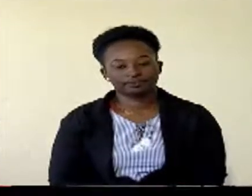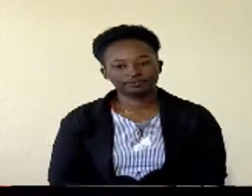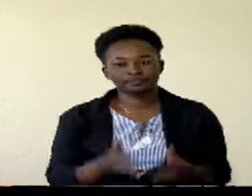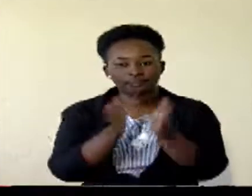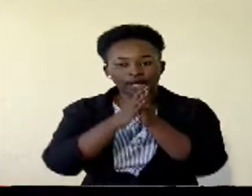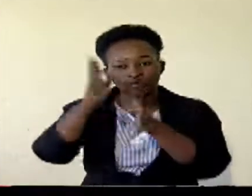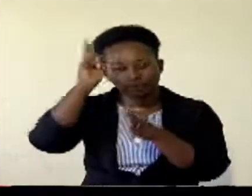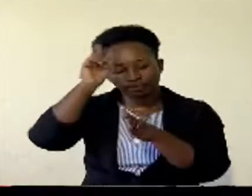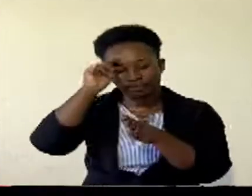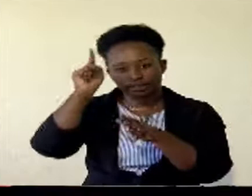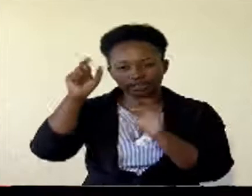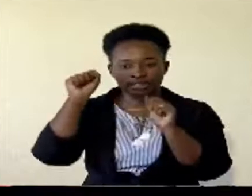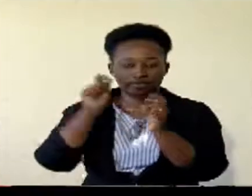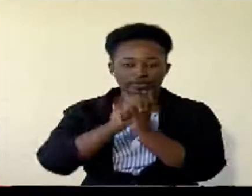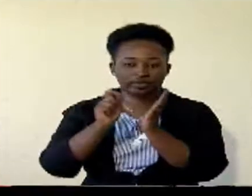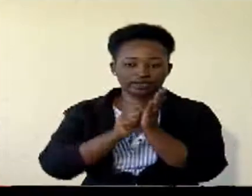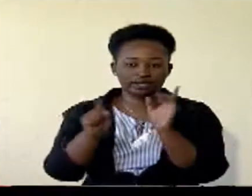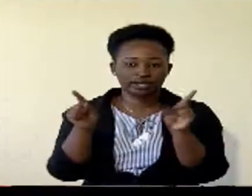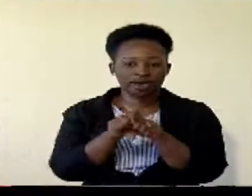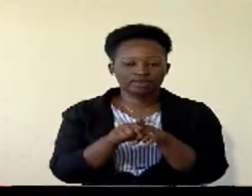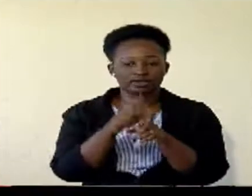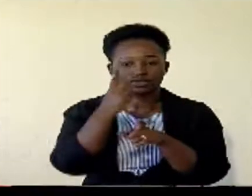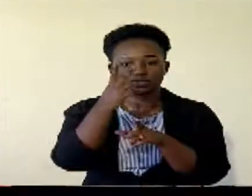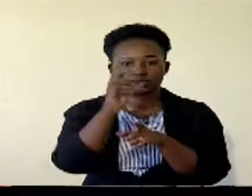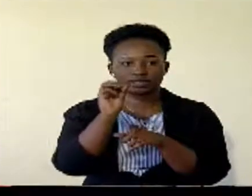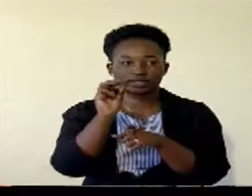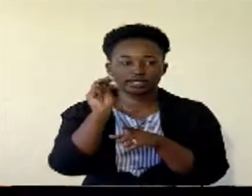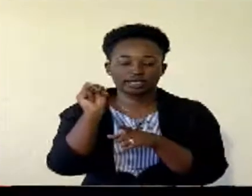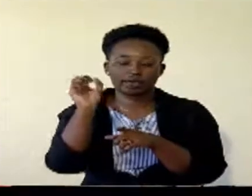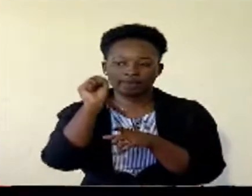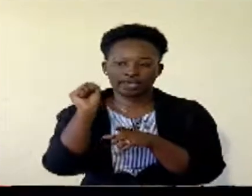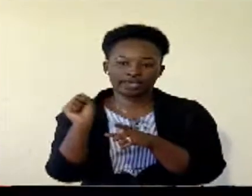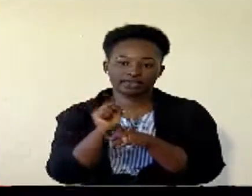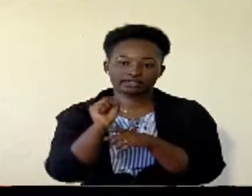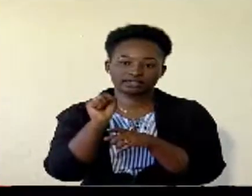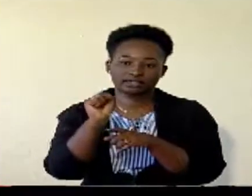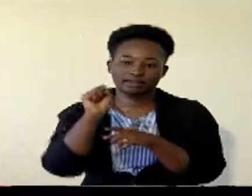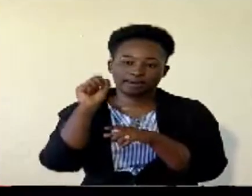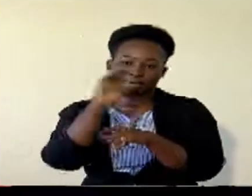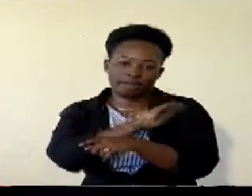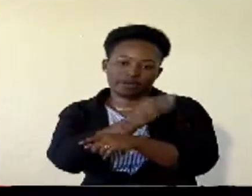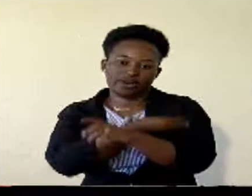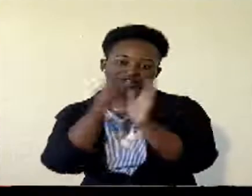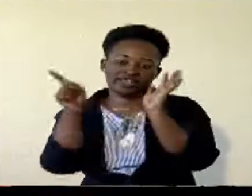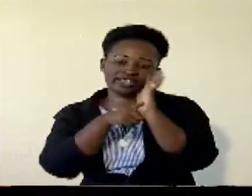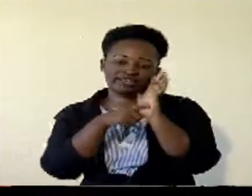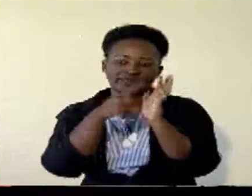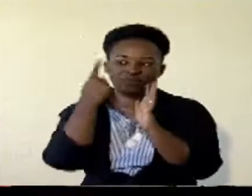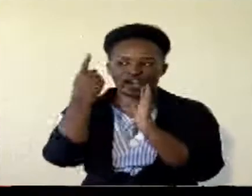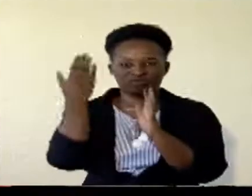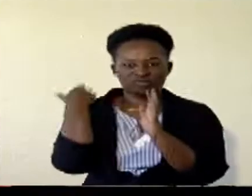remember, this can be written as 20 ms to power negative 1. We talked about that